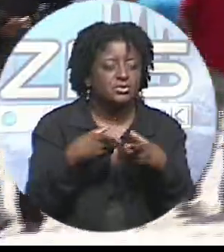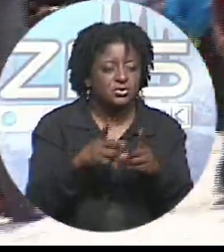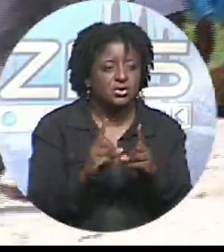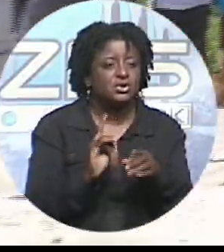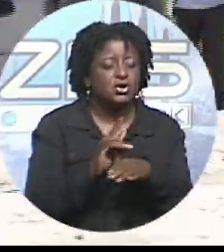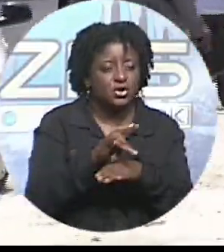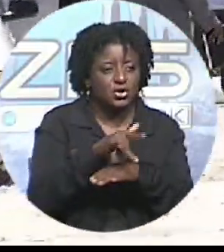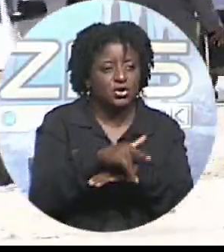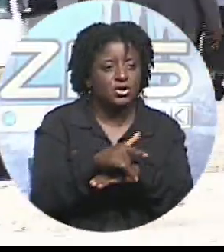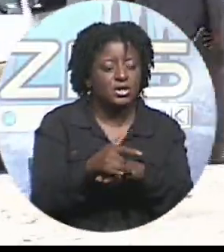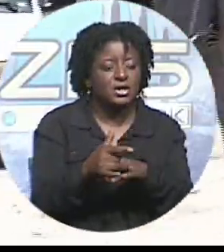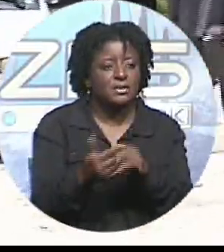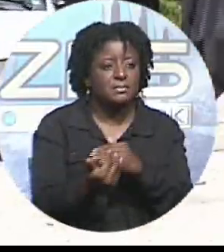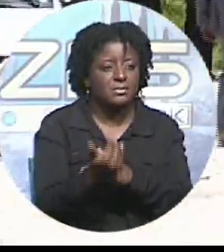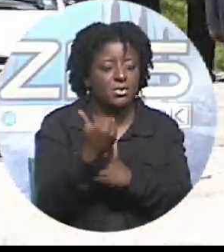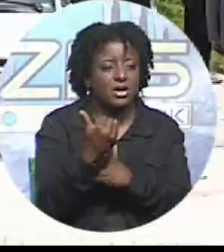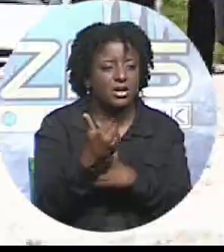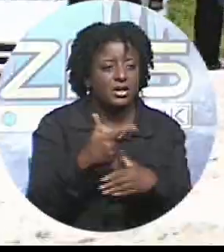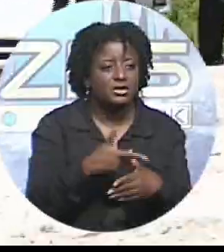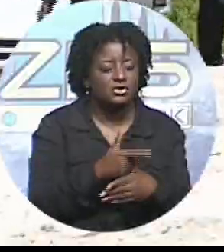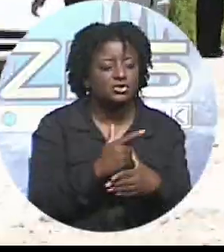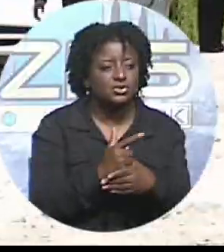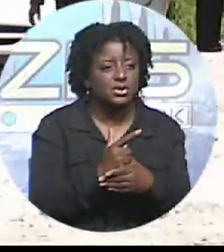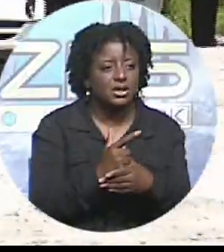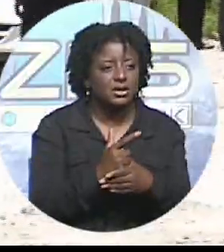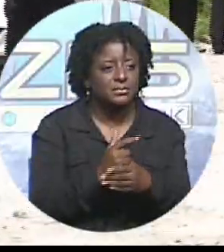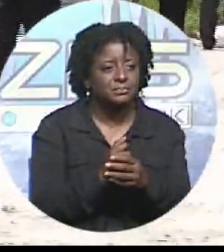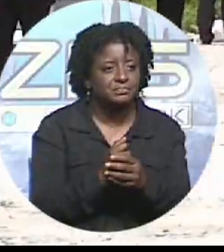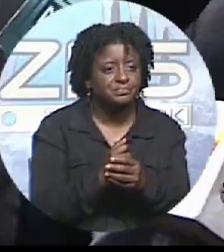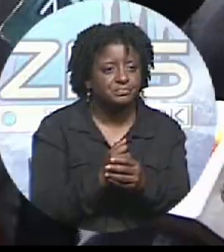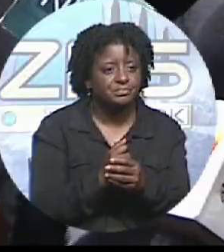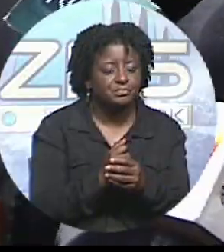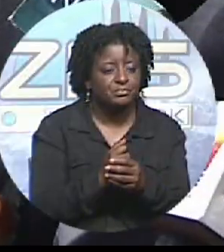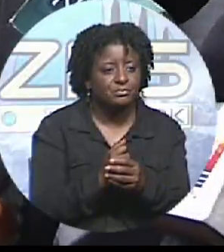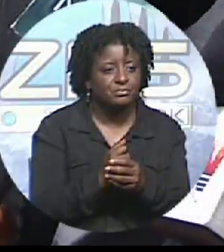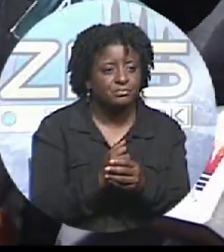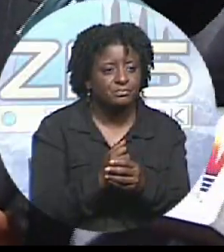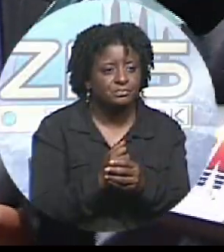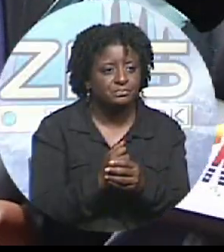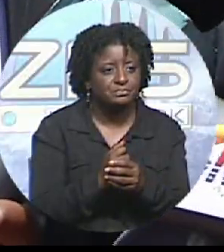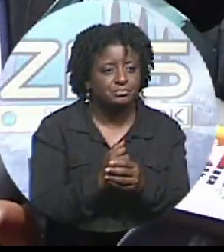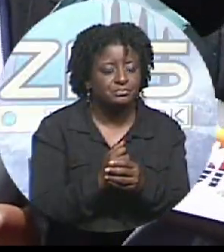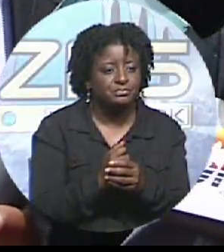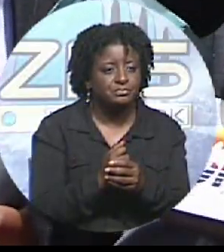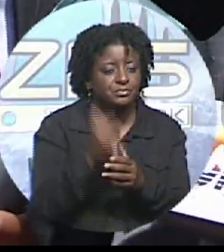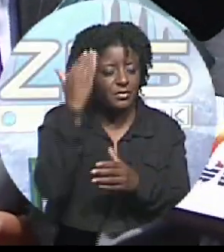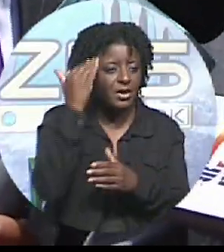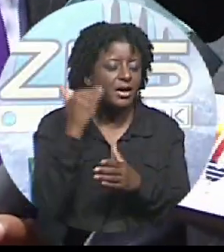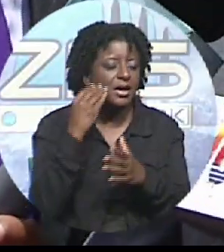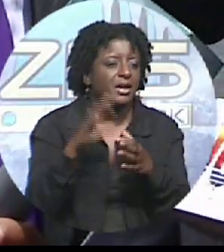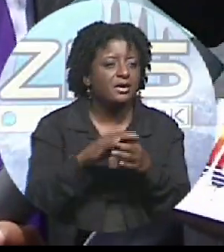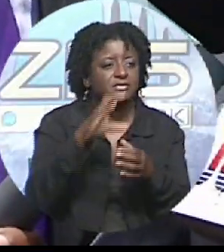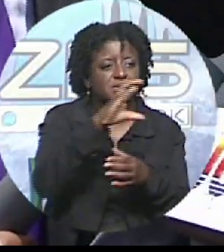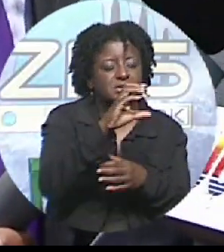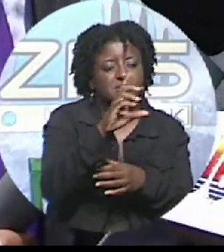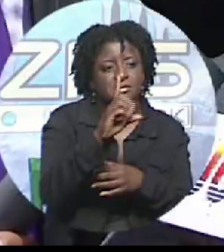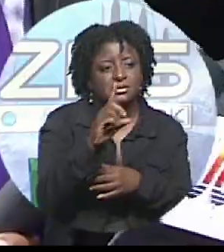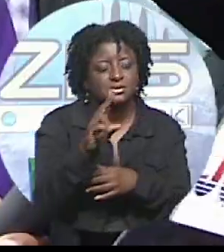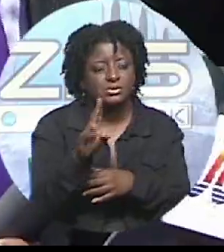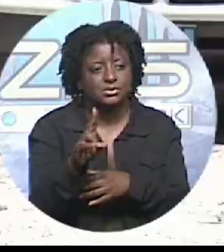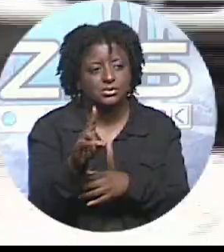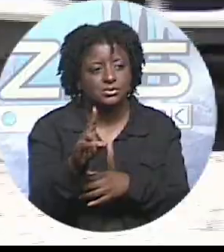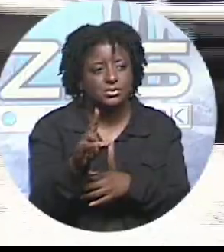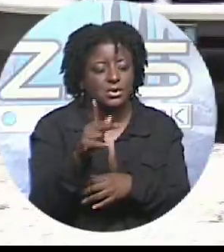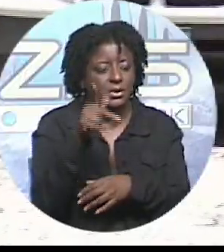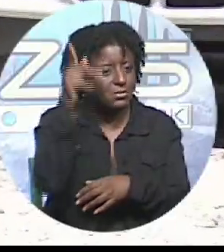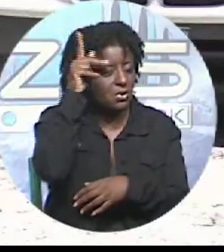of onlookers watching officers process the crime scene moments after it happened. Head of the Central Detective Unit, Chief Superintendent Paul